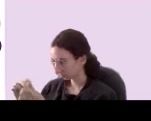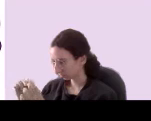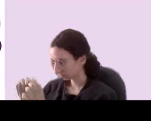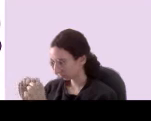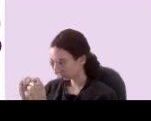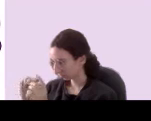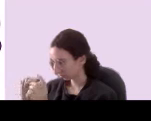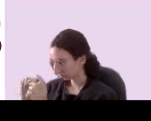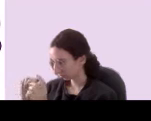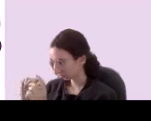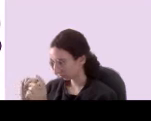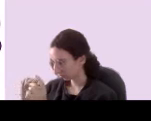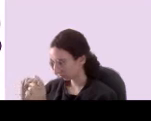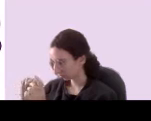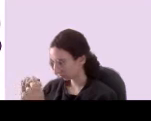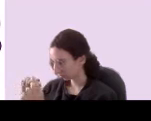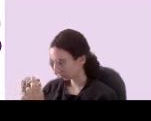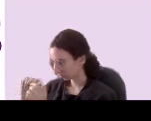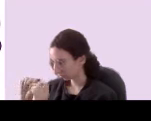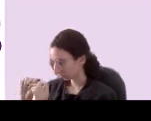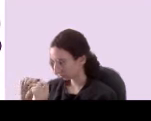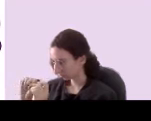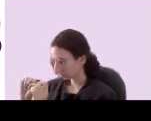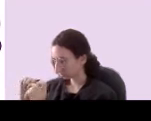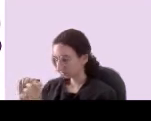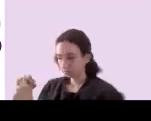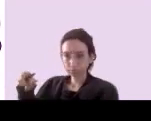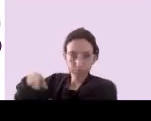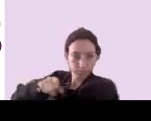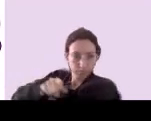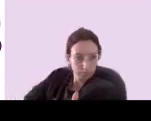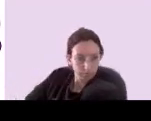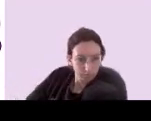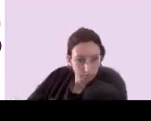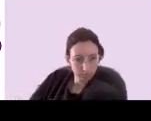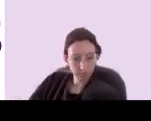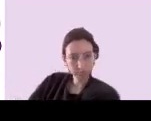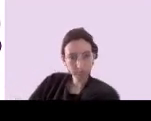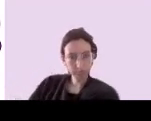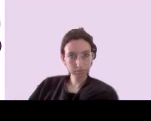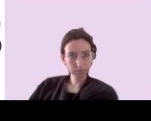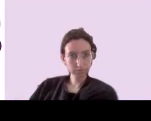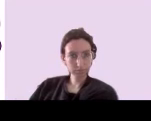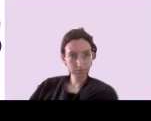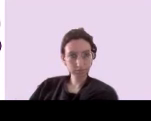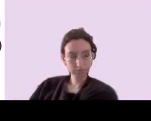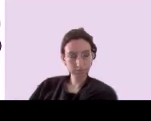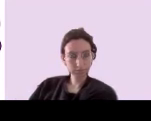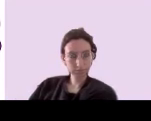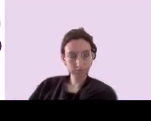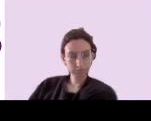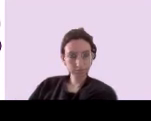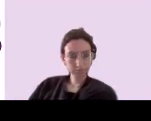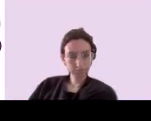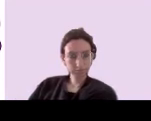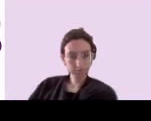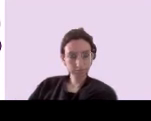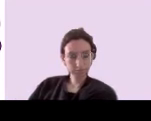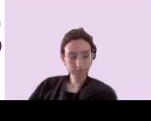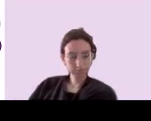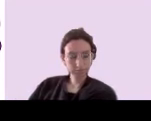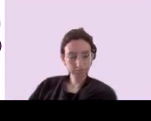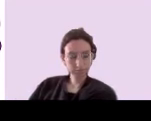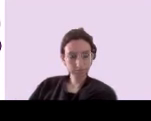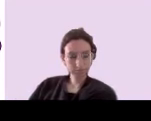superposition, which was actually described theoretically by Ugo Fano in 1961. So here you can